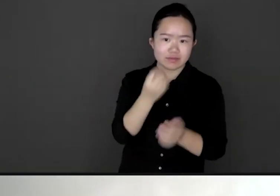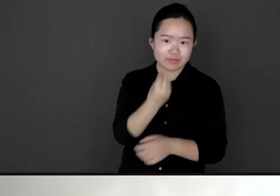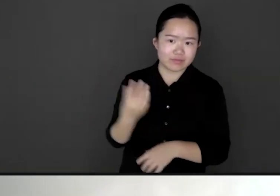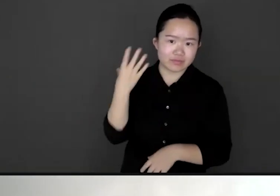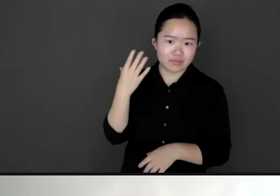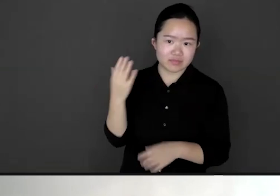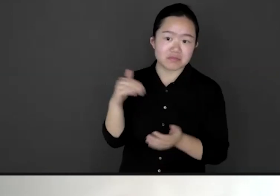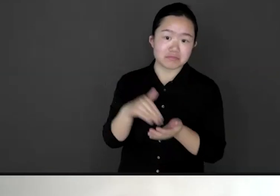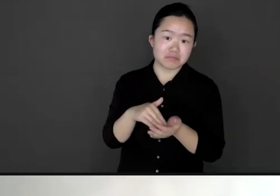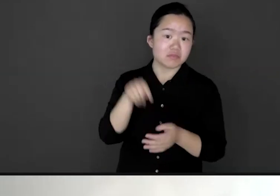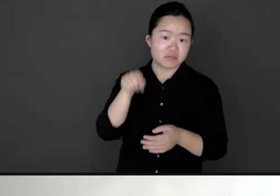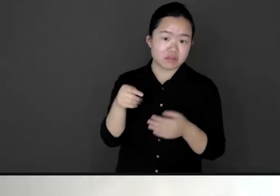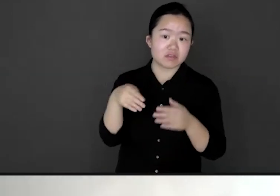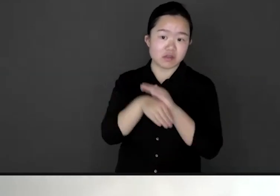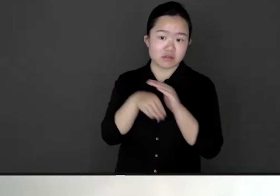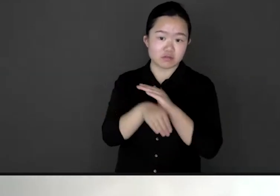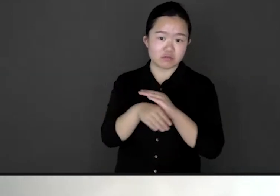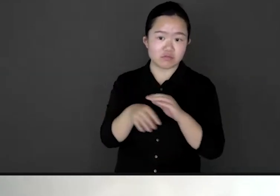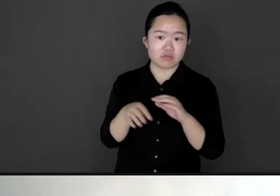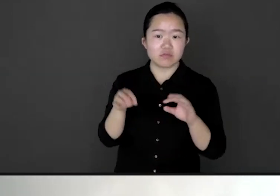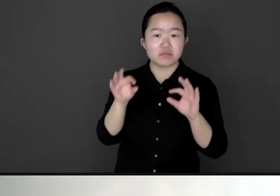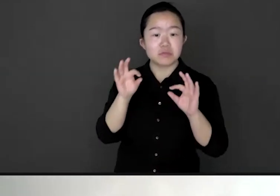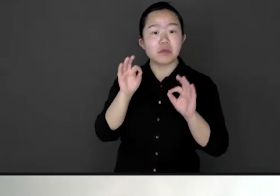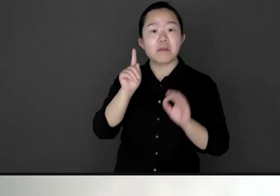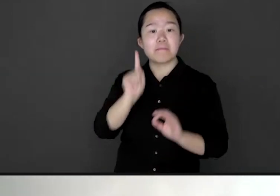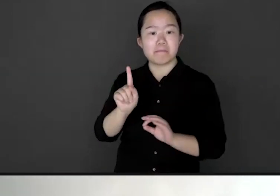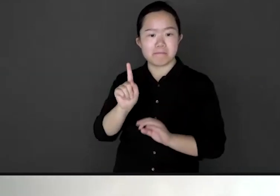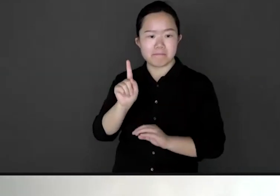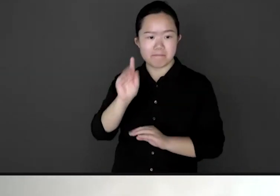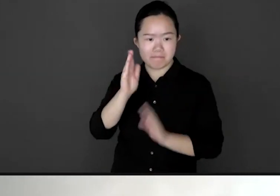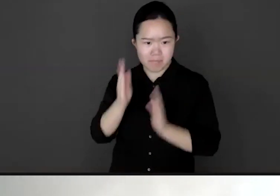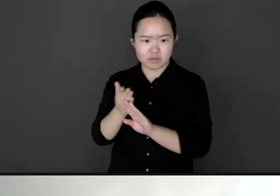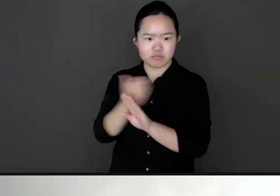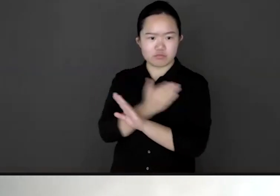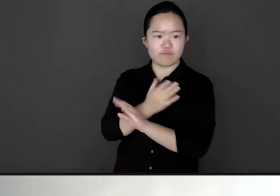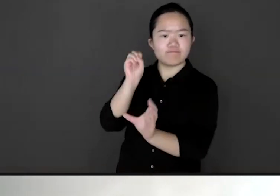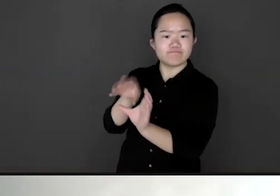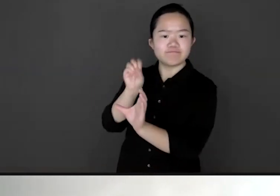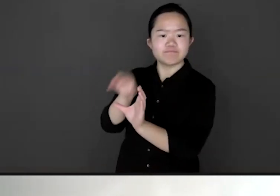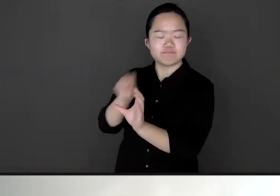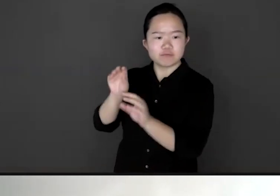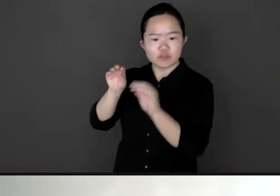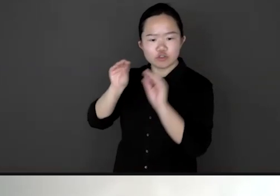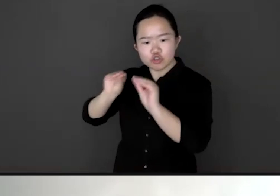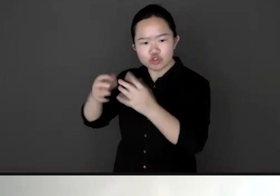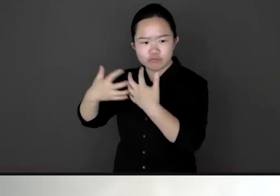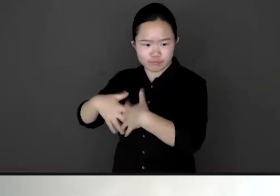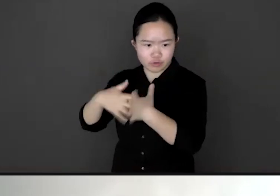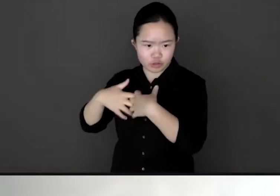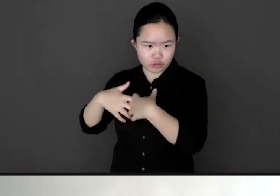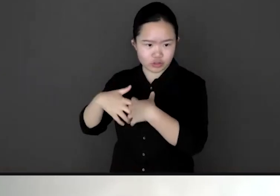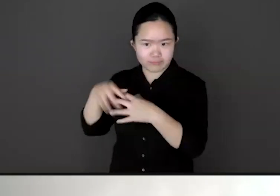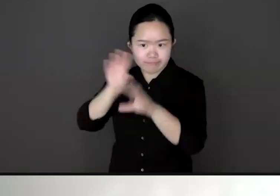built into it, and they're richer and better every year that we see these being used. But when it comes to